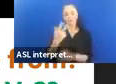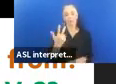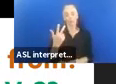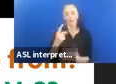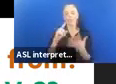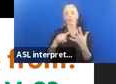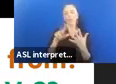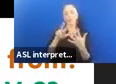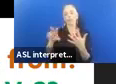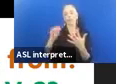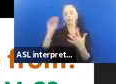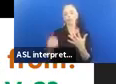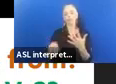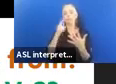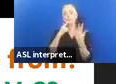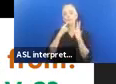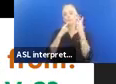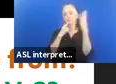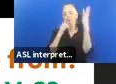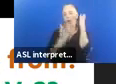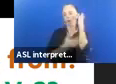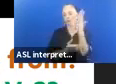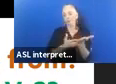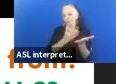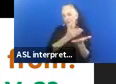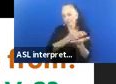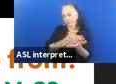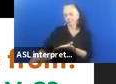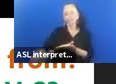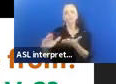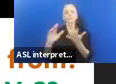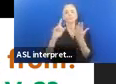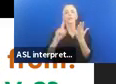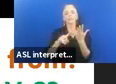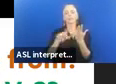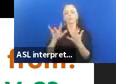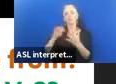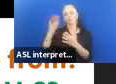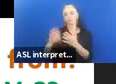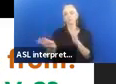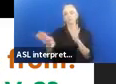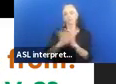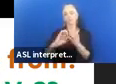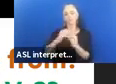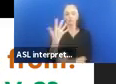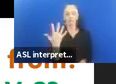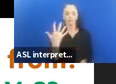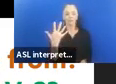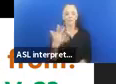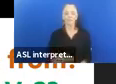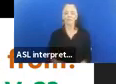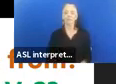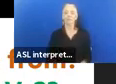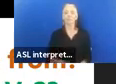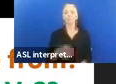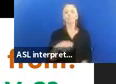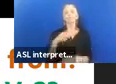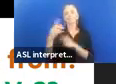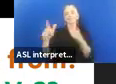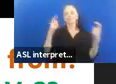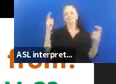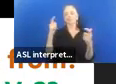picked deforestation, number 4. And 25% picked number 5, industrial agriculture.